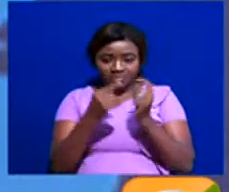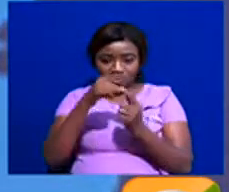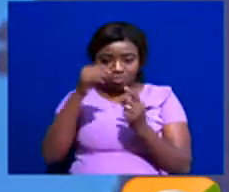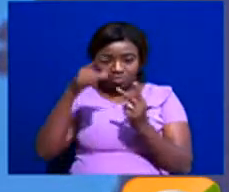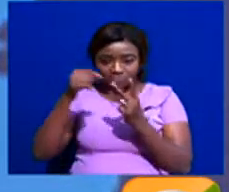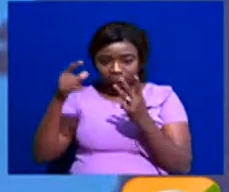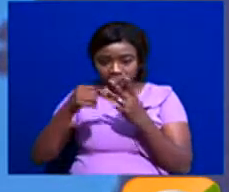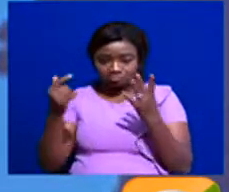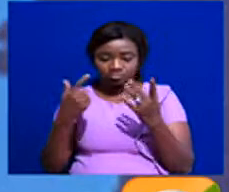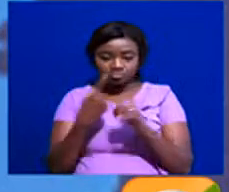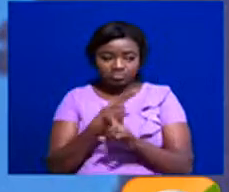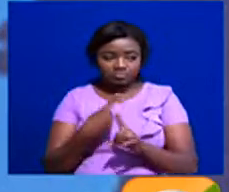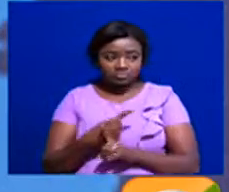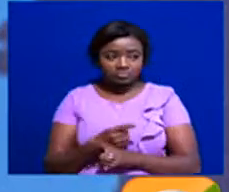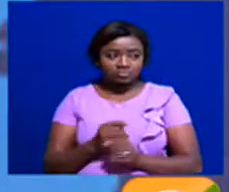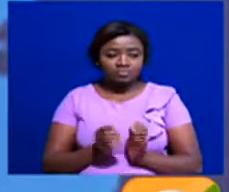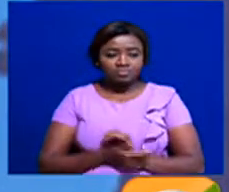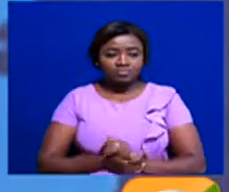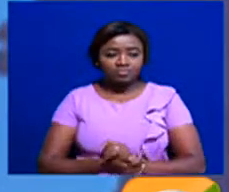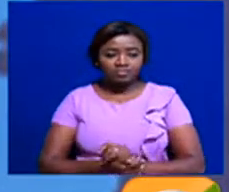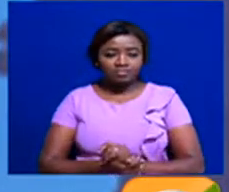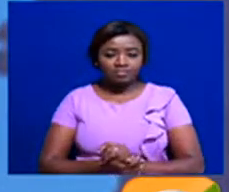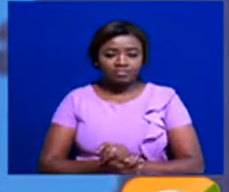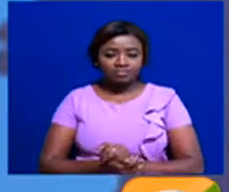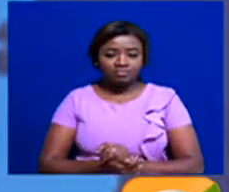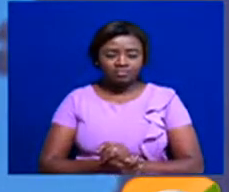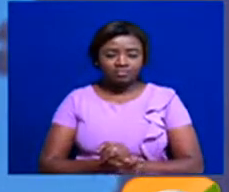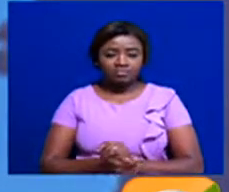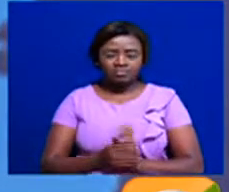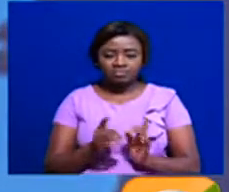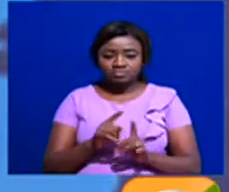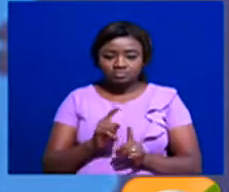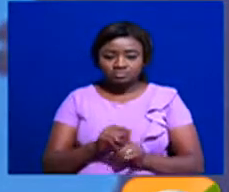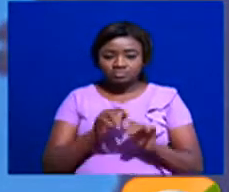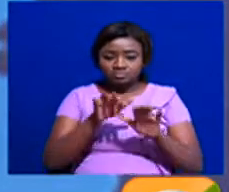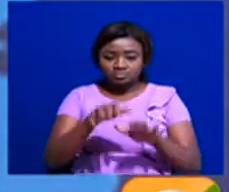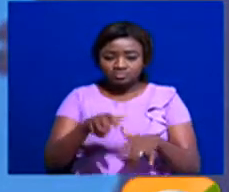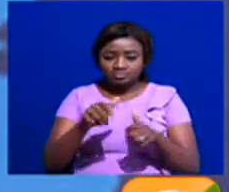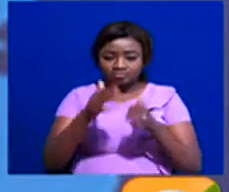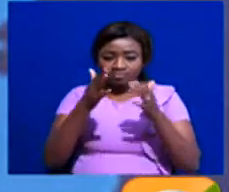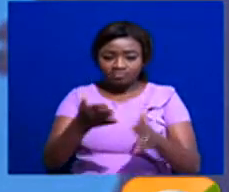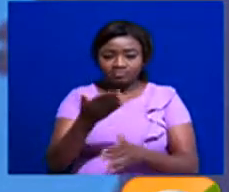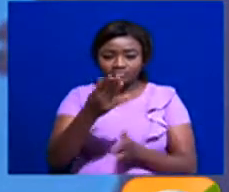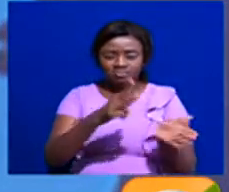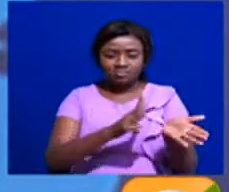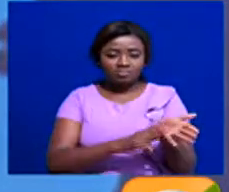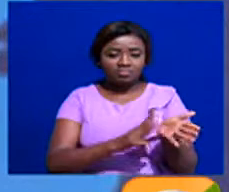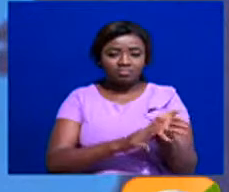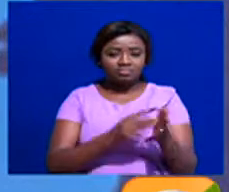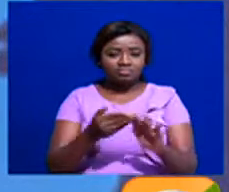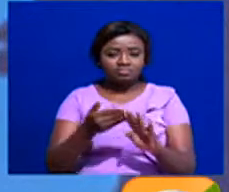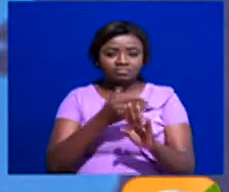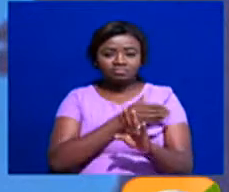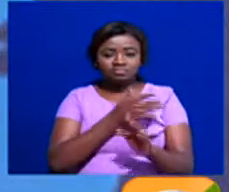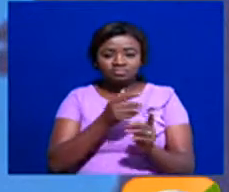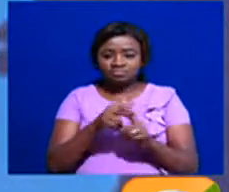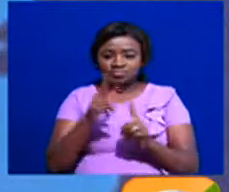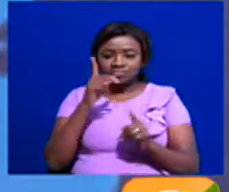and I'm proud to say that the farmers in Migori, the pilot that was started off about 2-3 years